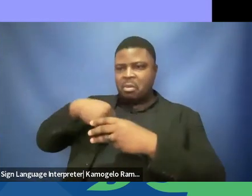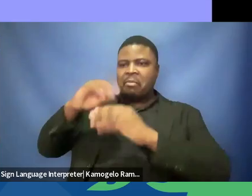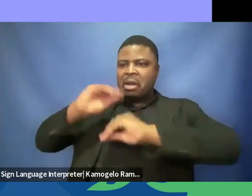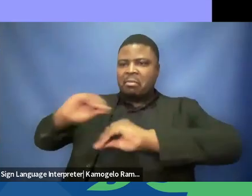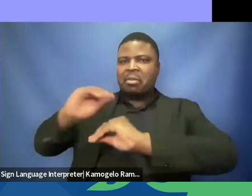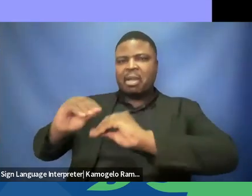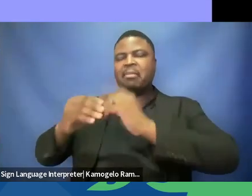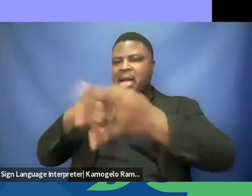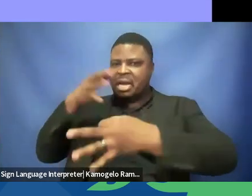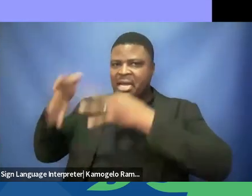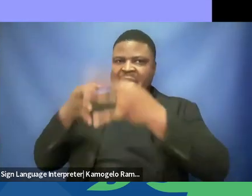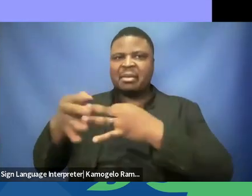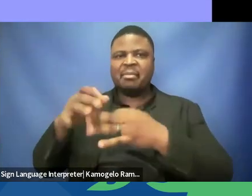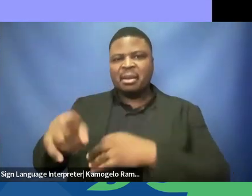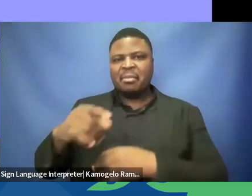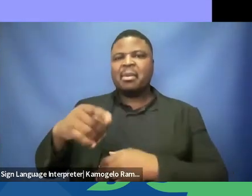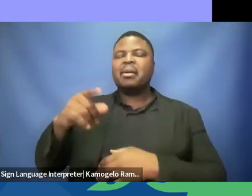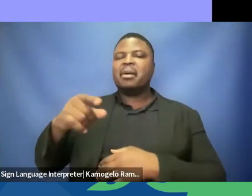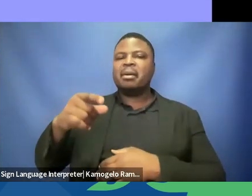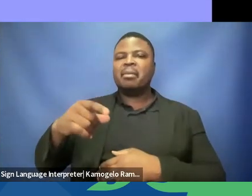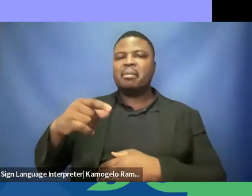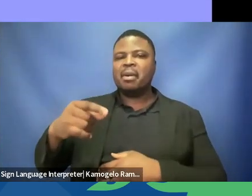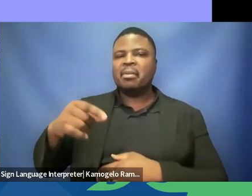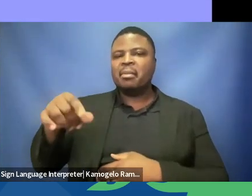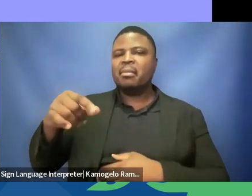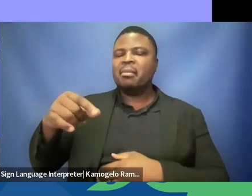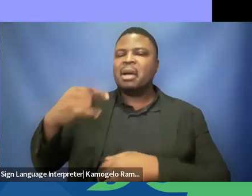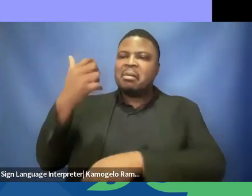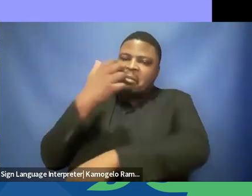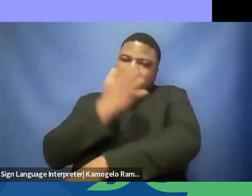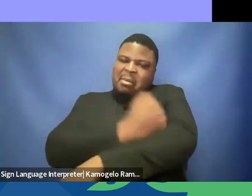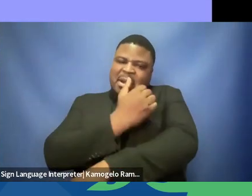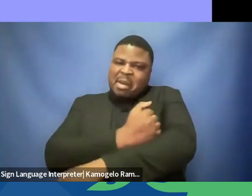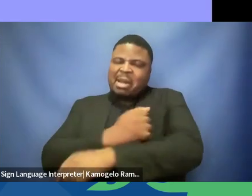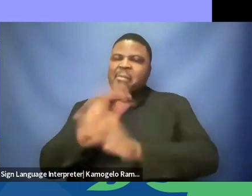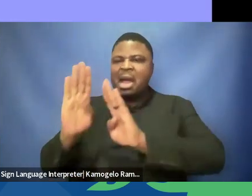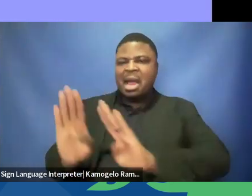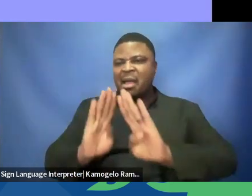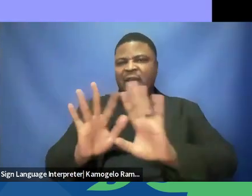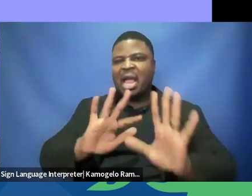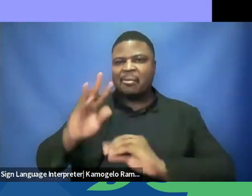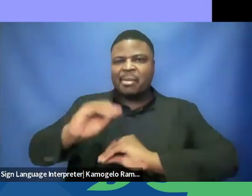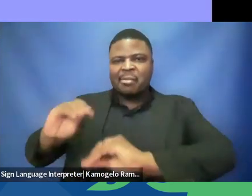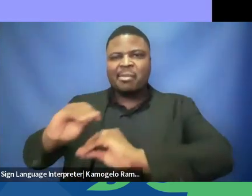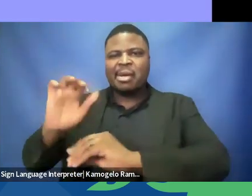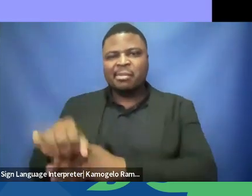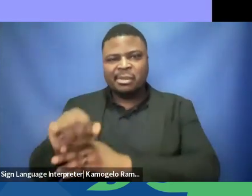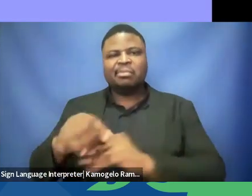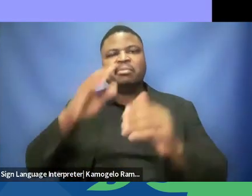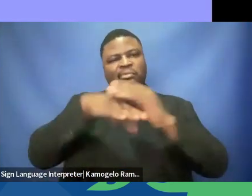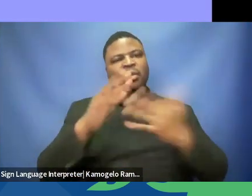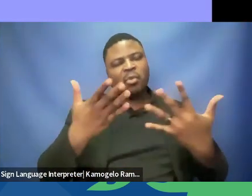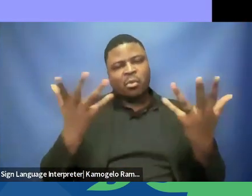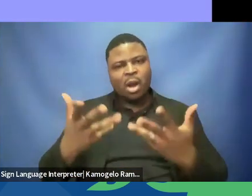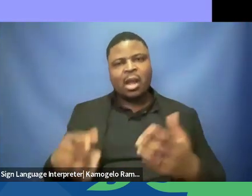of CBT. And of course, I also had a team that also went to the male maximum prison in Mombasa, and we had